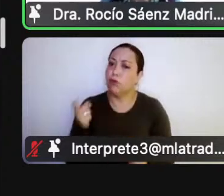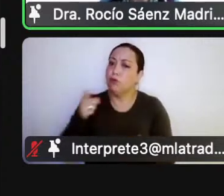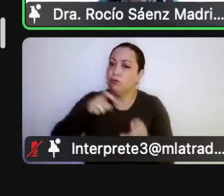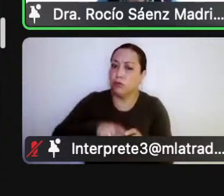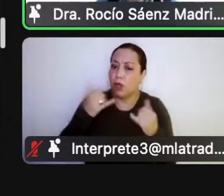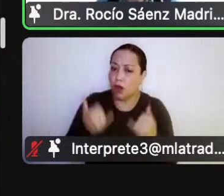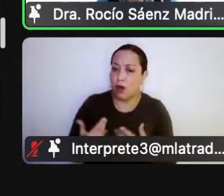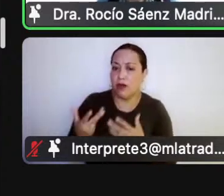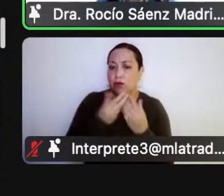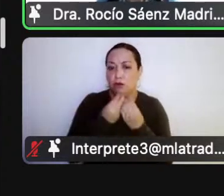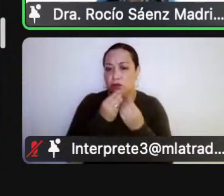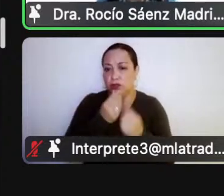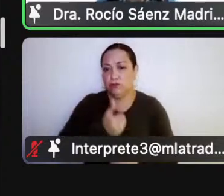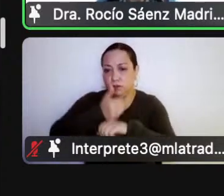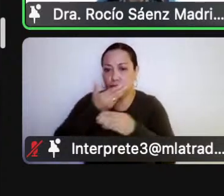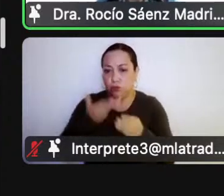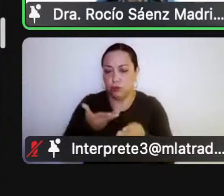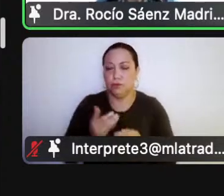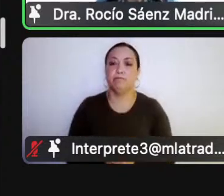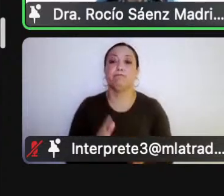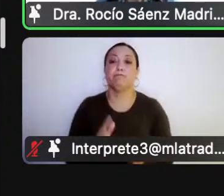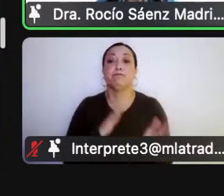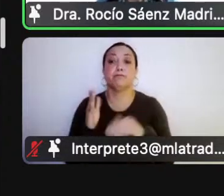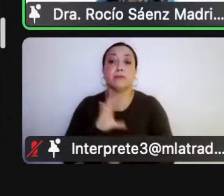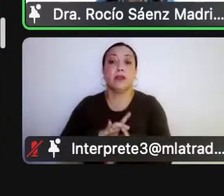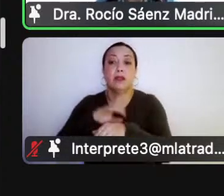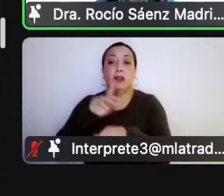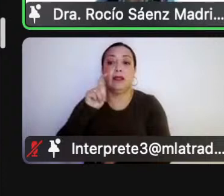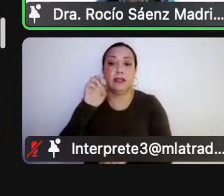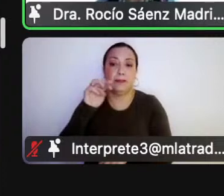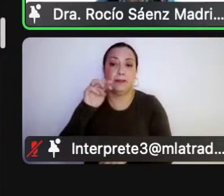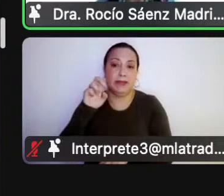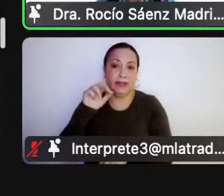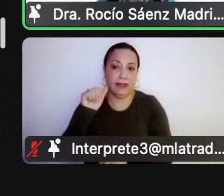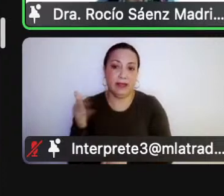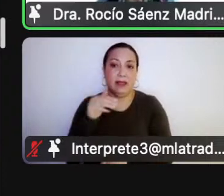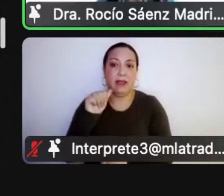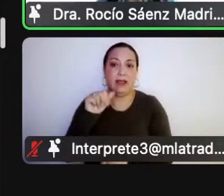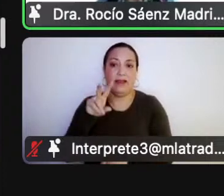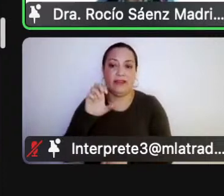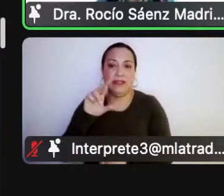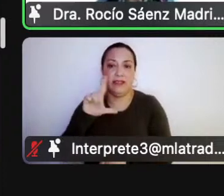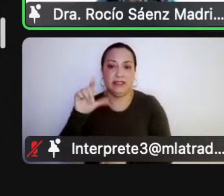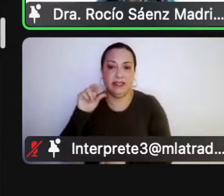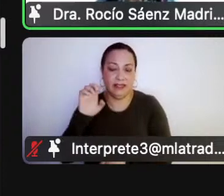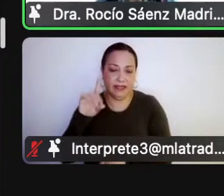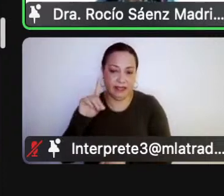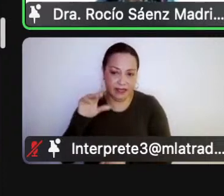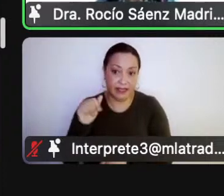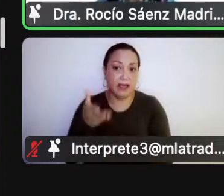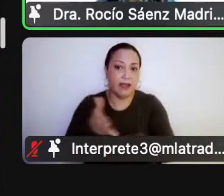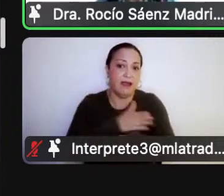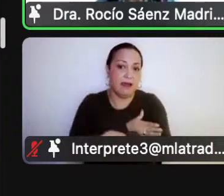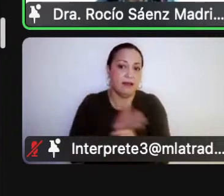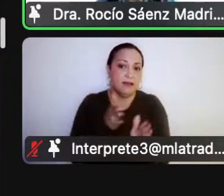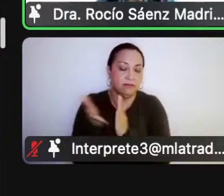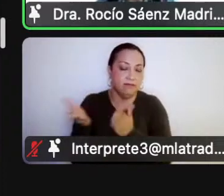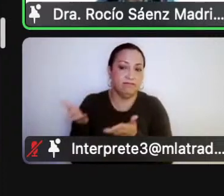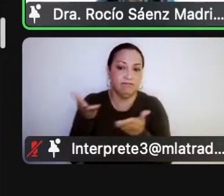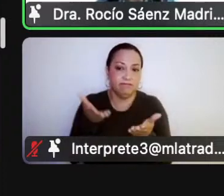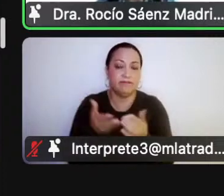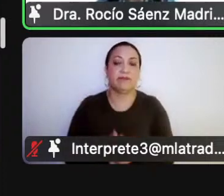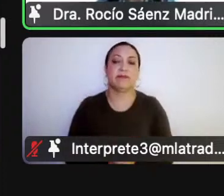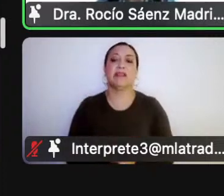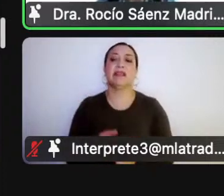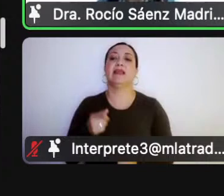and he's part of this directive council. Dr. Jimena Avellaneda, she was